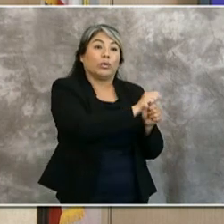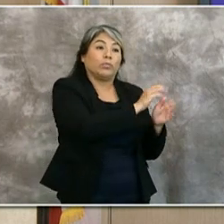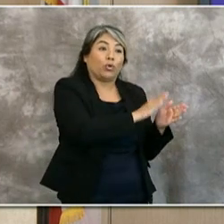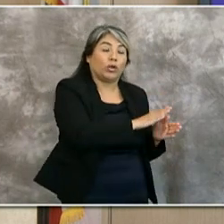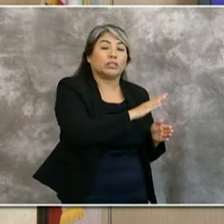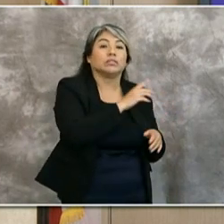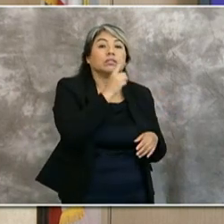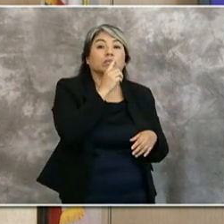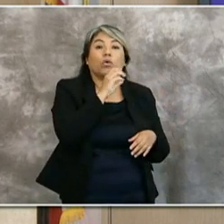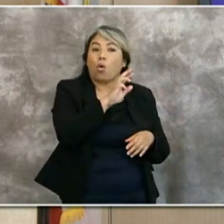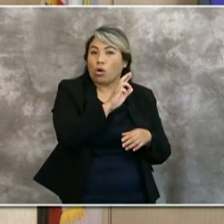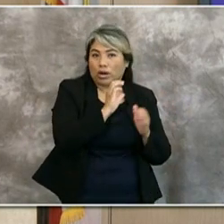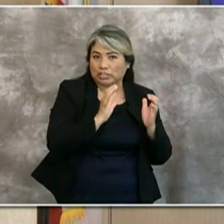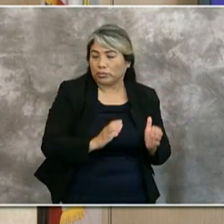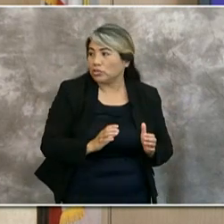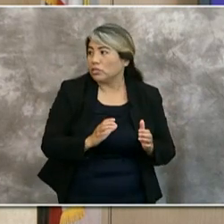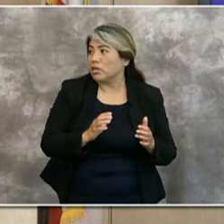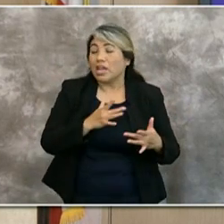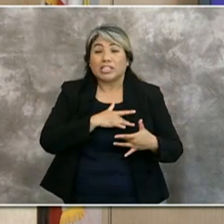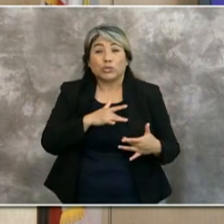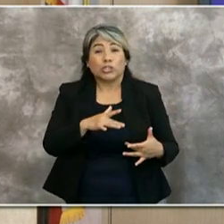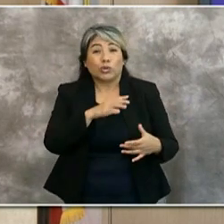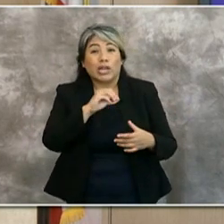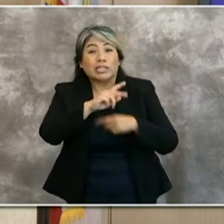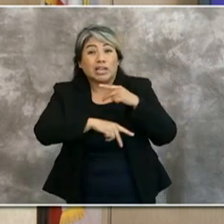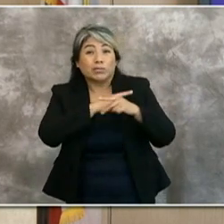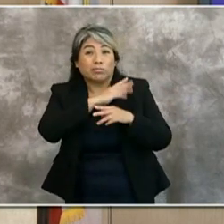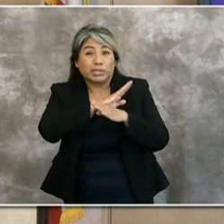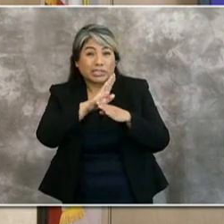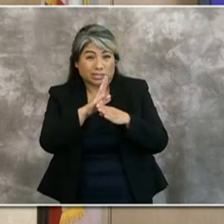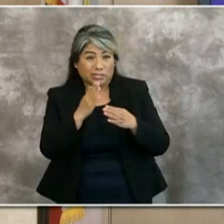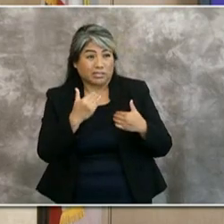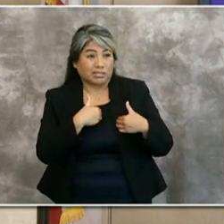customers? Is there a trend in types of businesses?